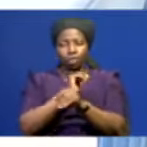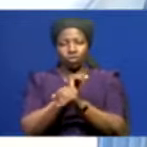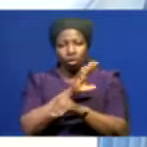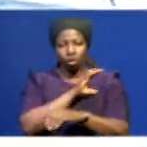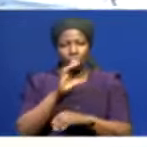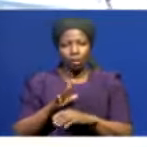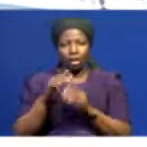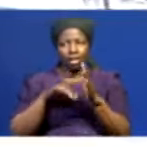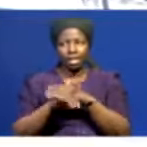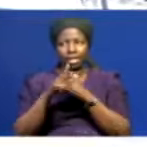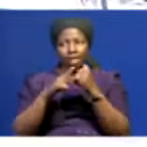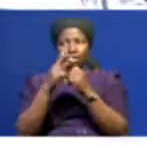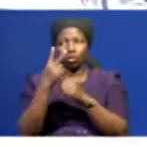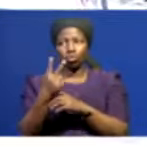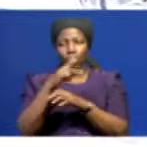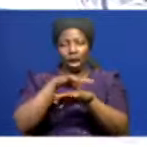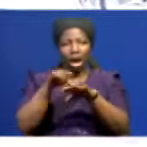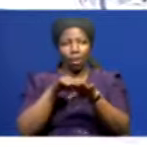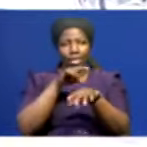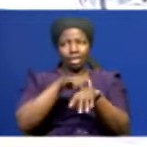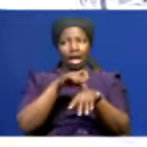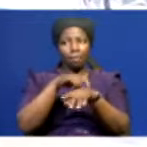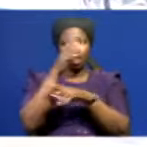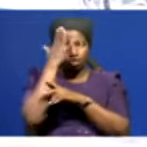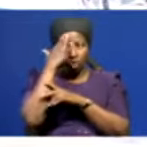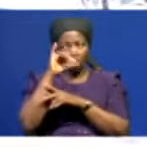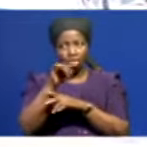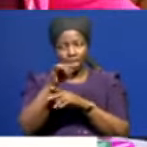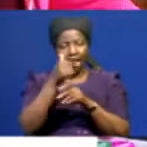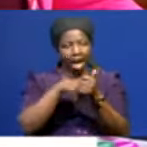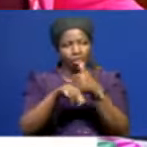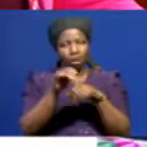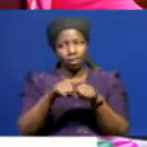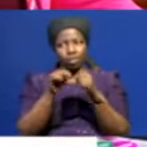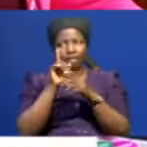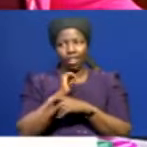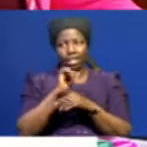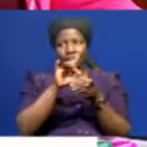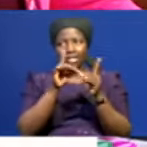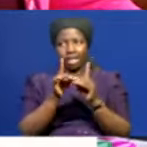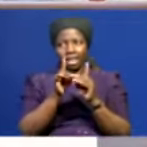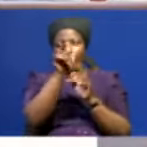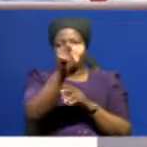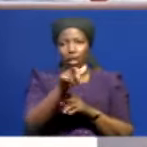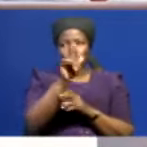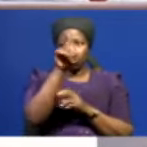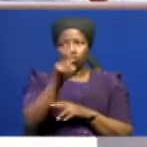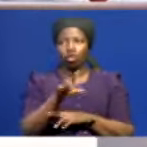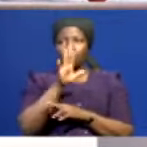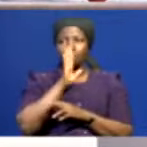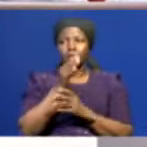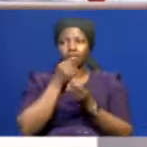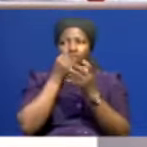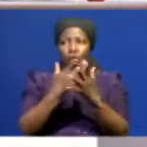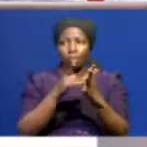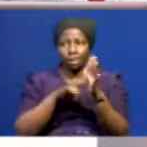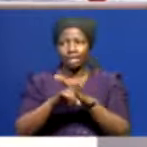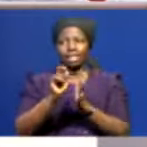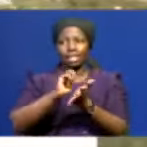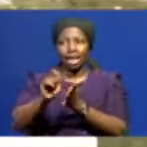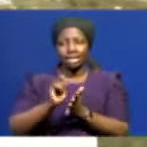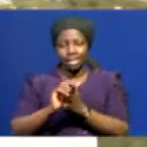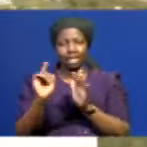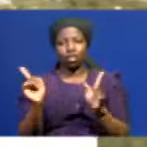hours upon knowledge of the breach for action. The data subject should also be notified of the breach in writing within the shortest time